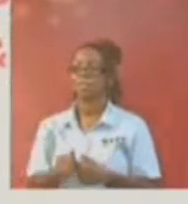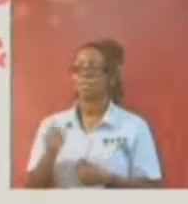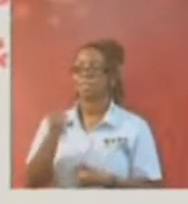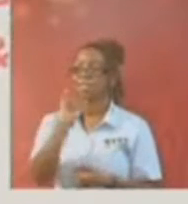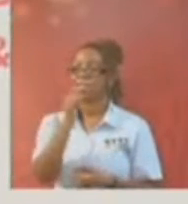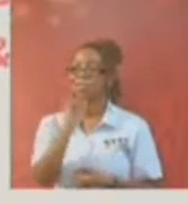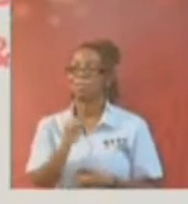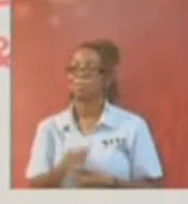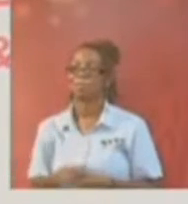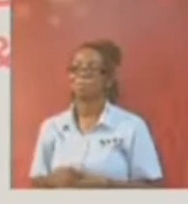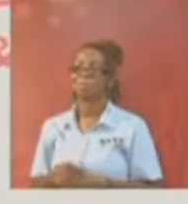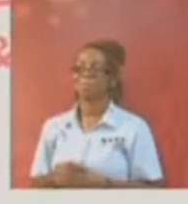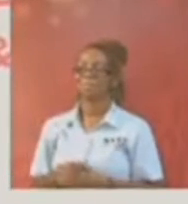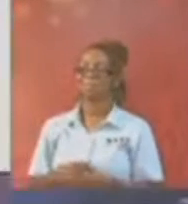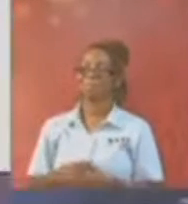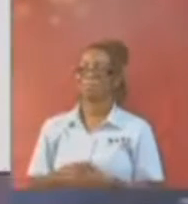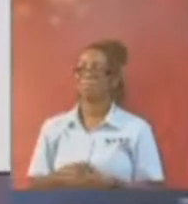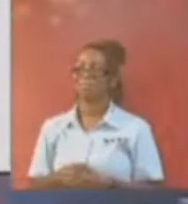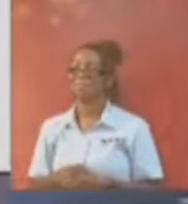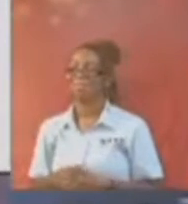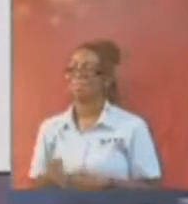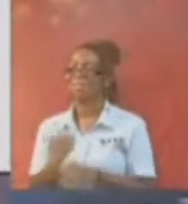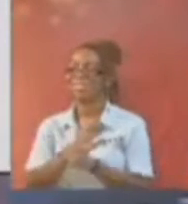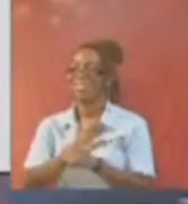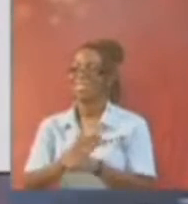and COVID-19 period.